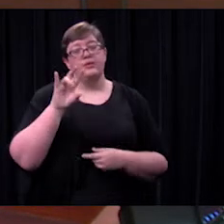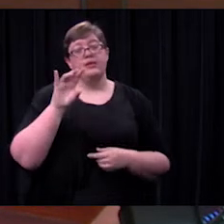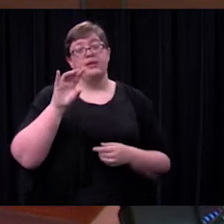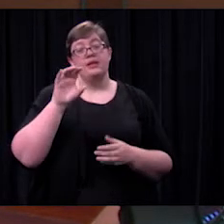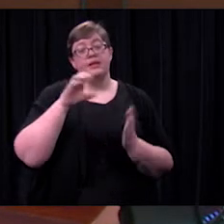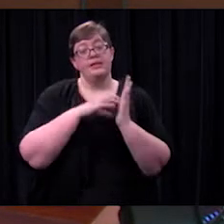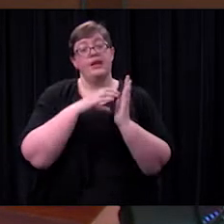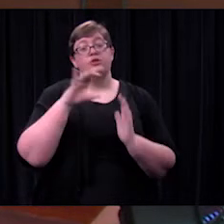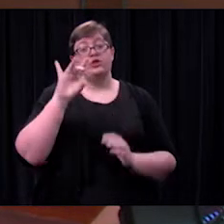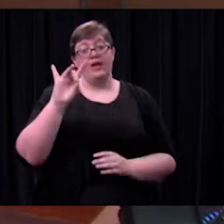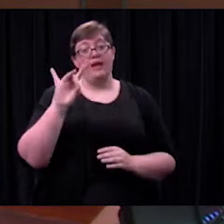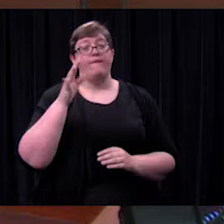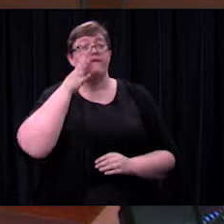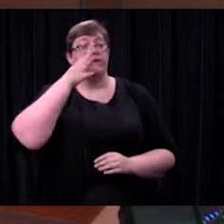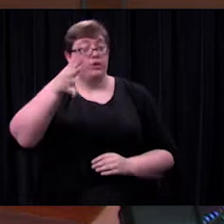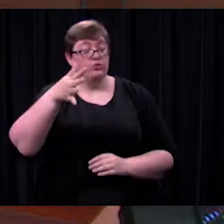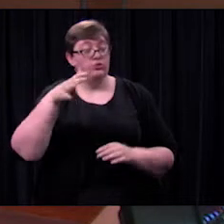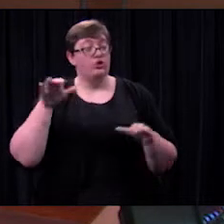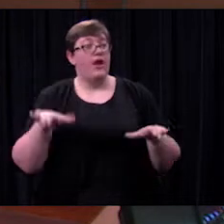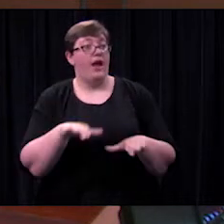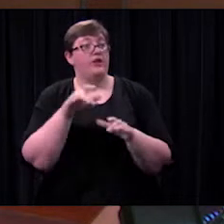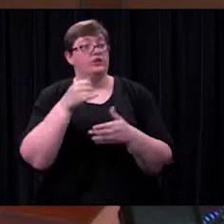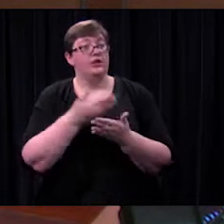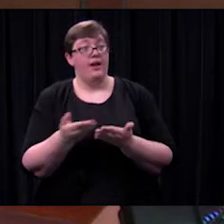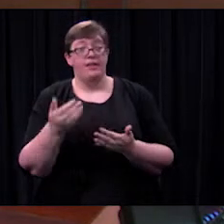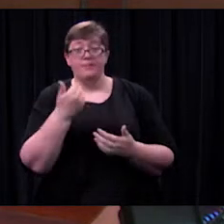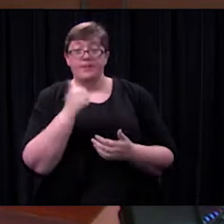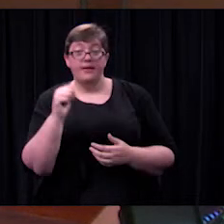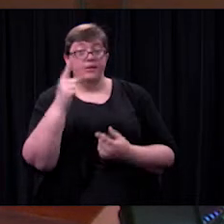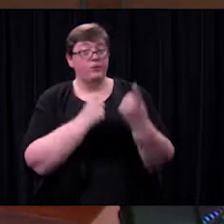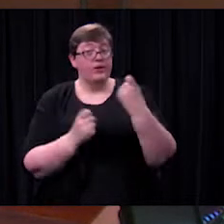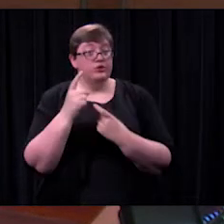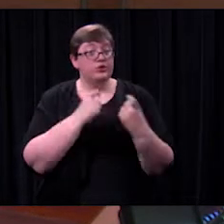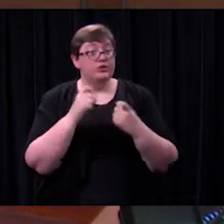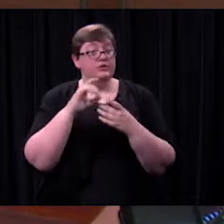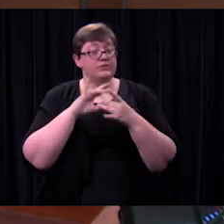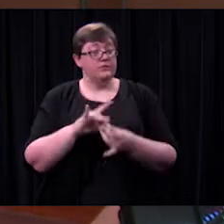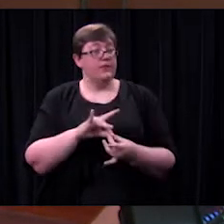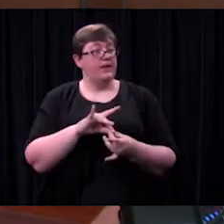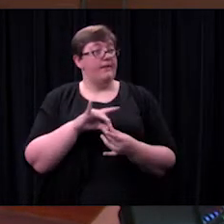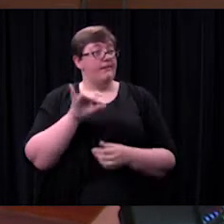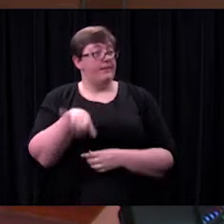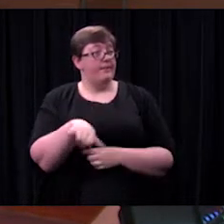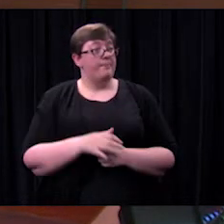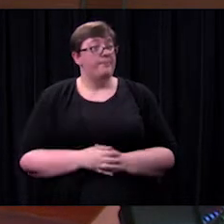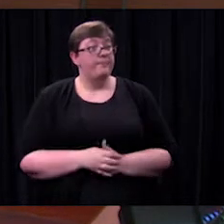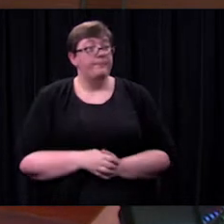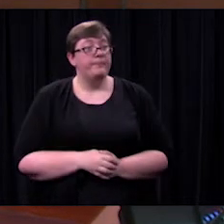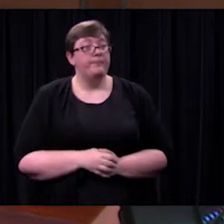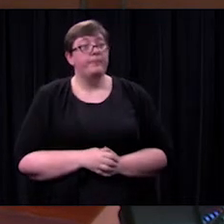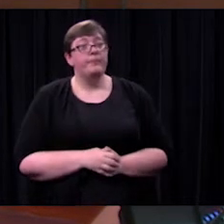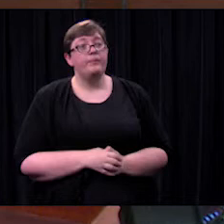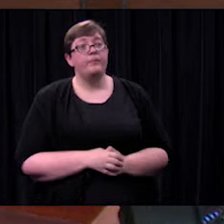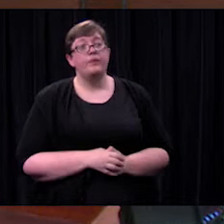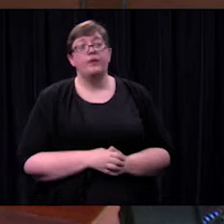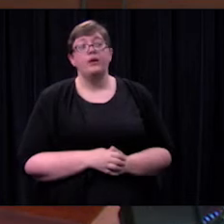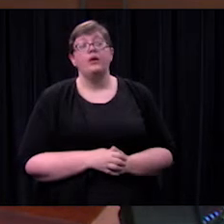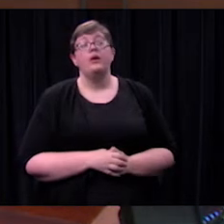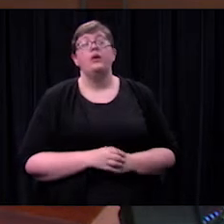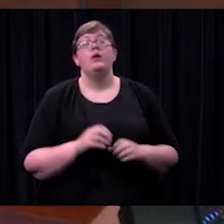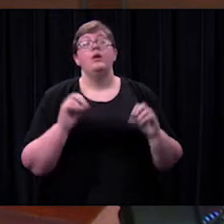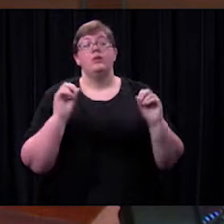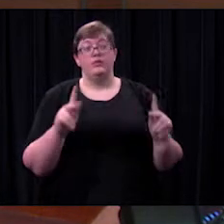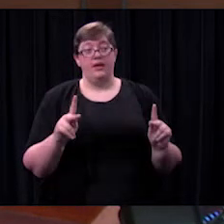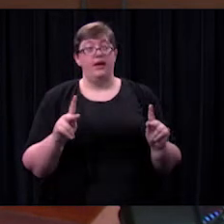future action items. Does anyone have any questions about those? Okay, and then we